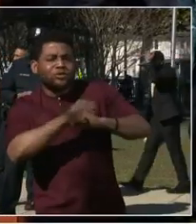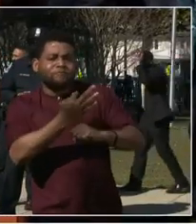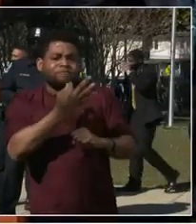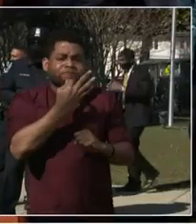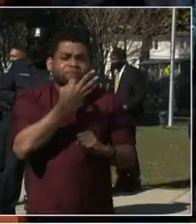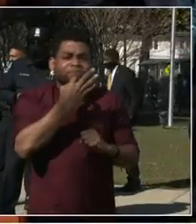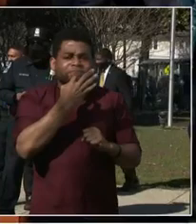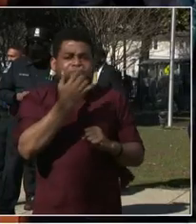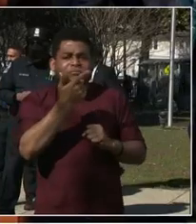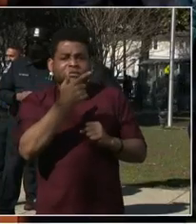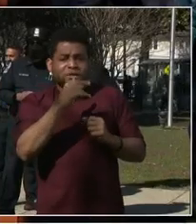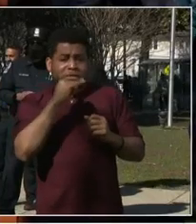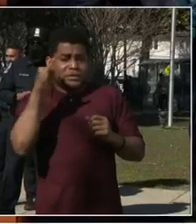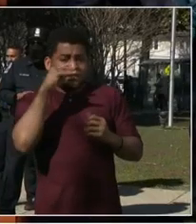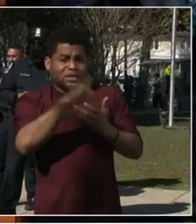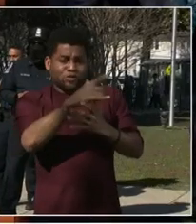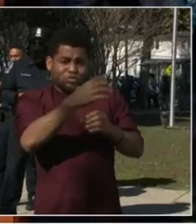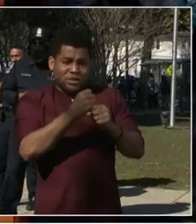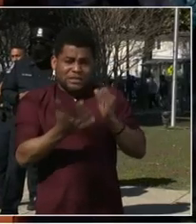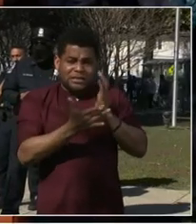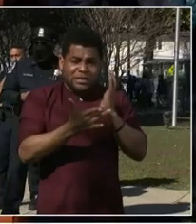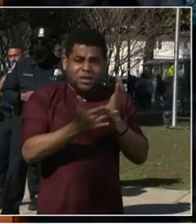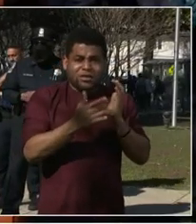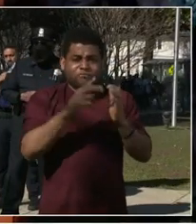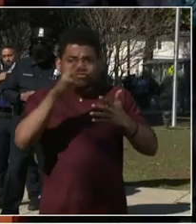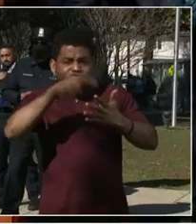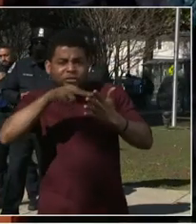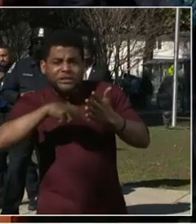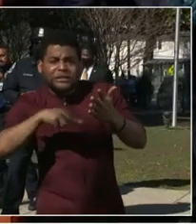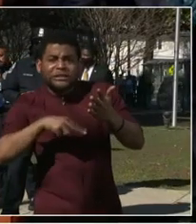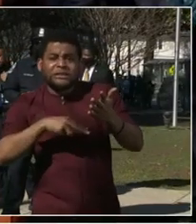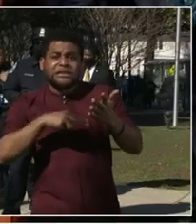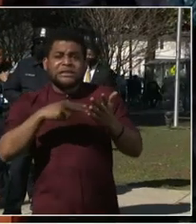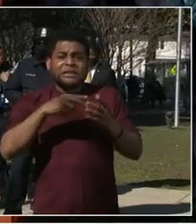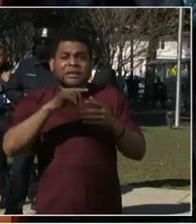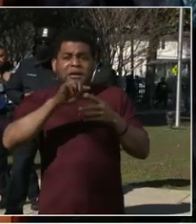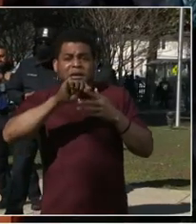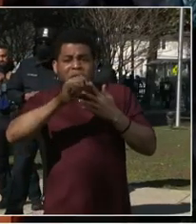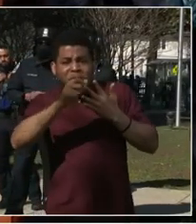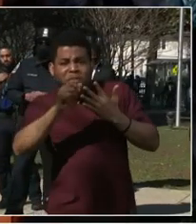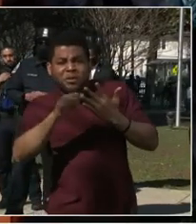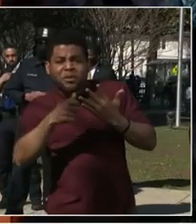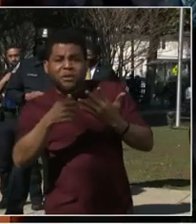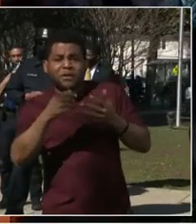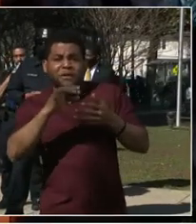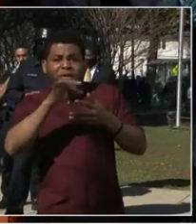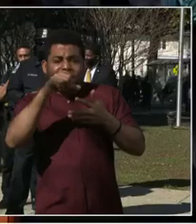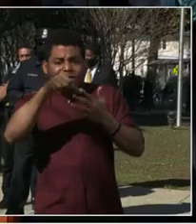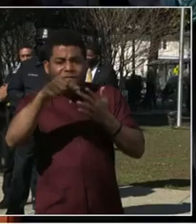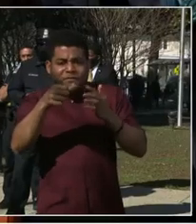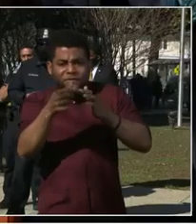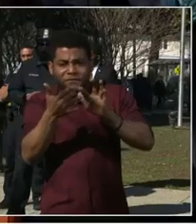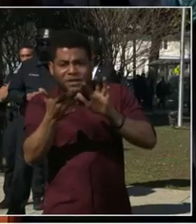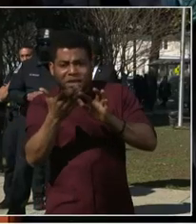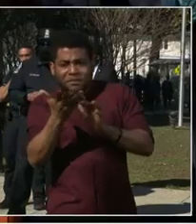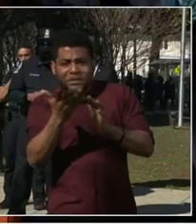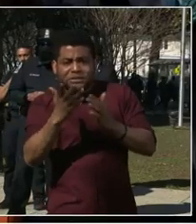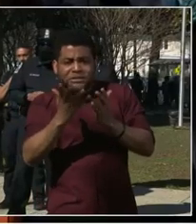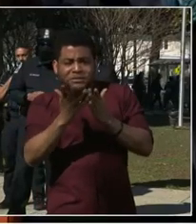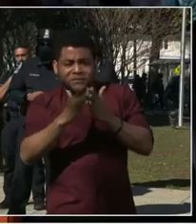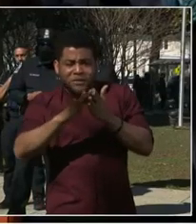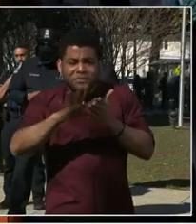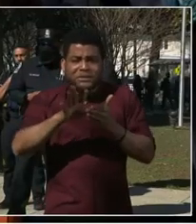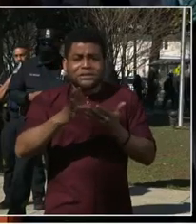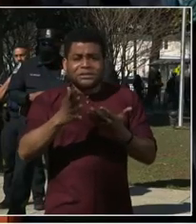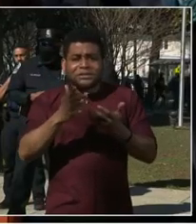can almost read, forensic evidence or fingerprints off bullets. Was that type of technology used? And again, just briefly describe how